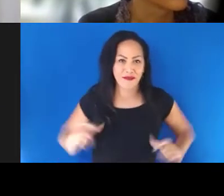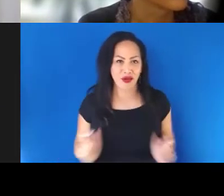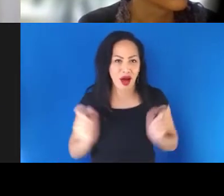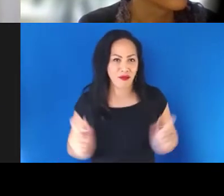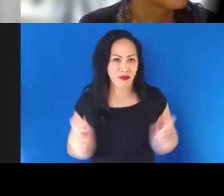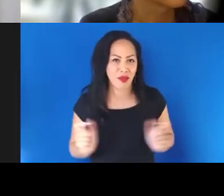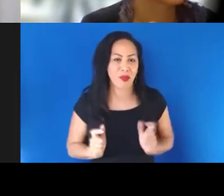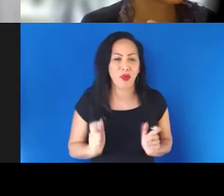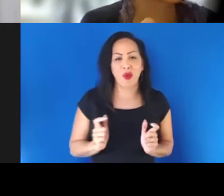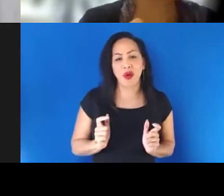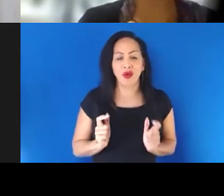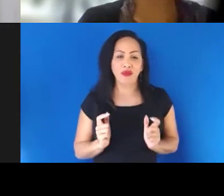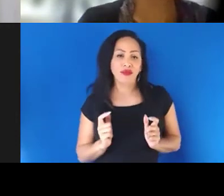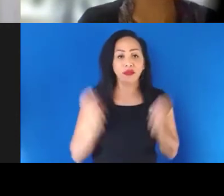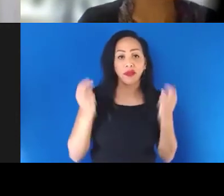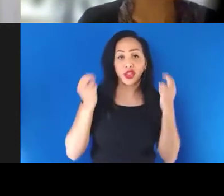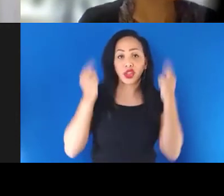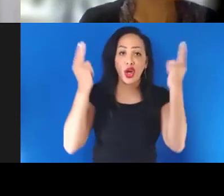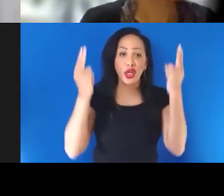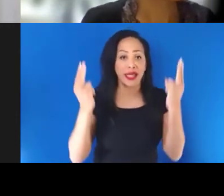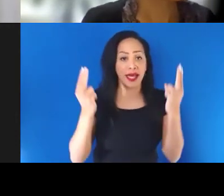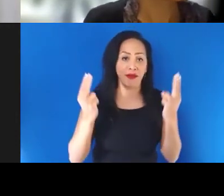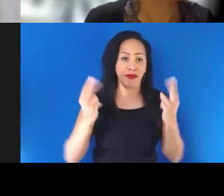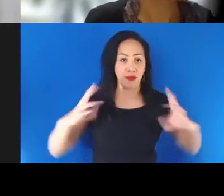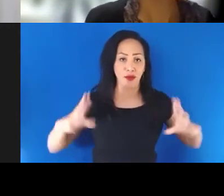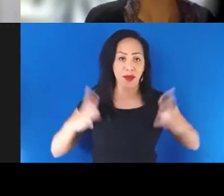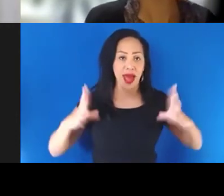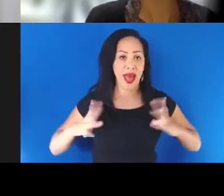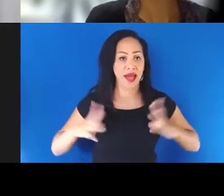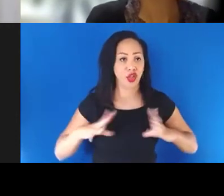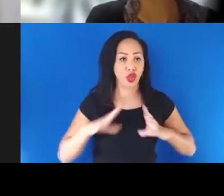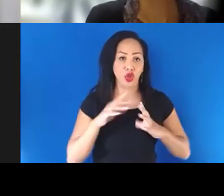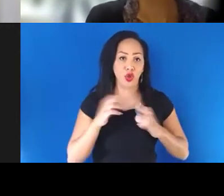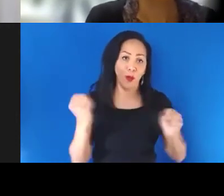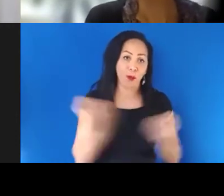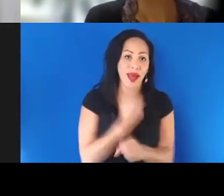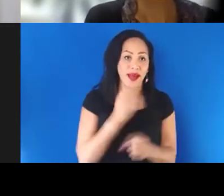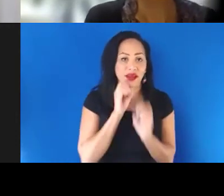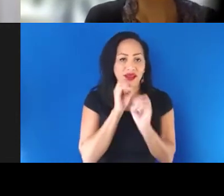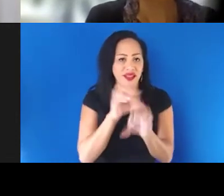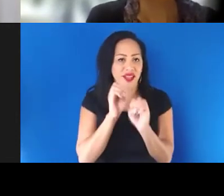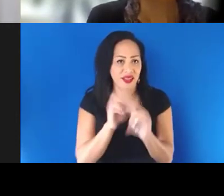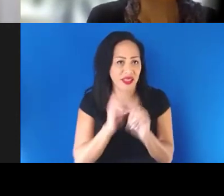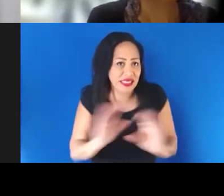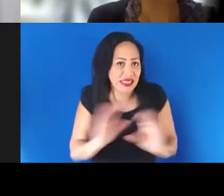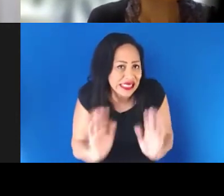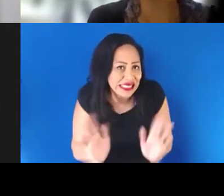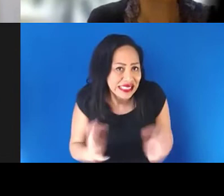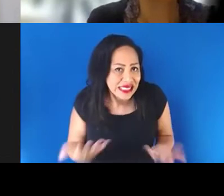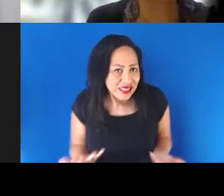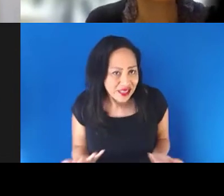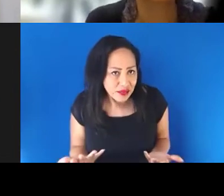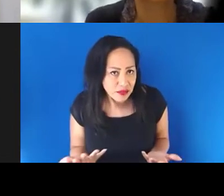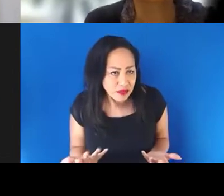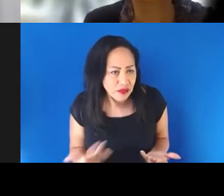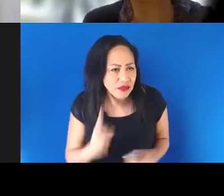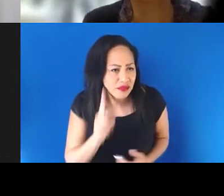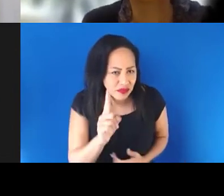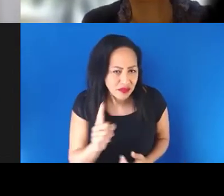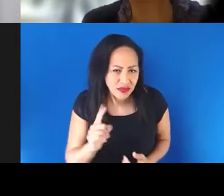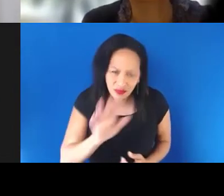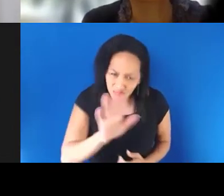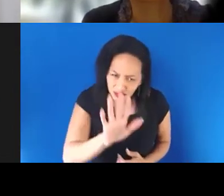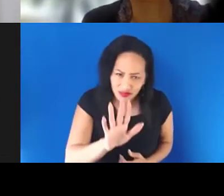giving suggestions, in being prepared? Because the equity and equality issue is still not in place